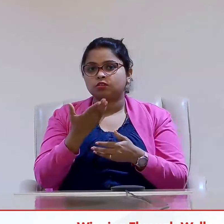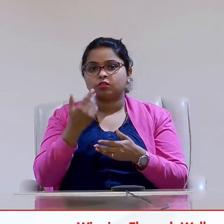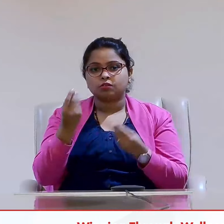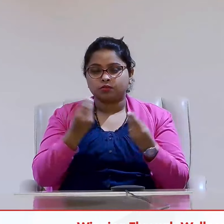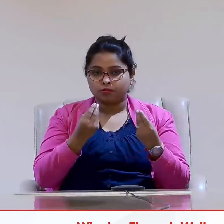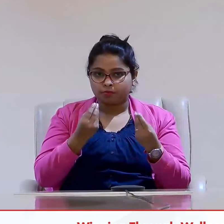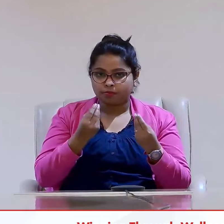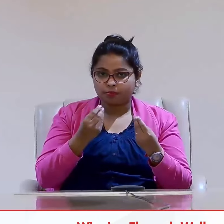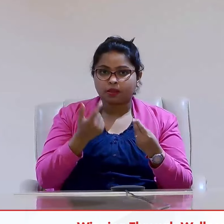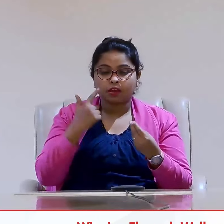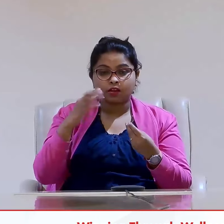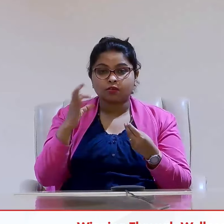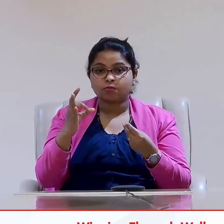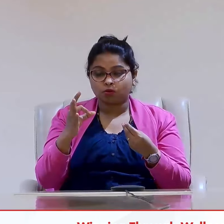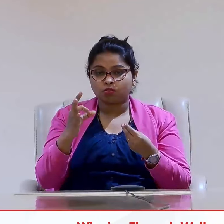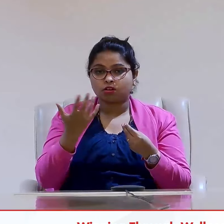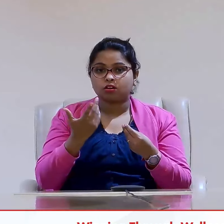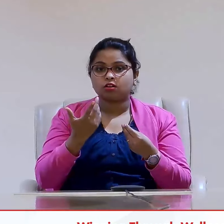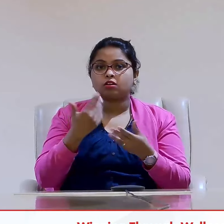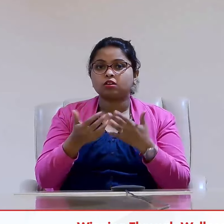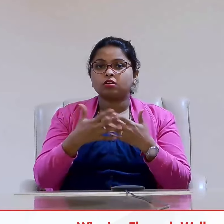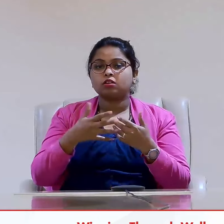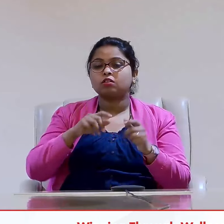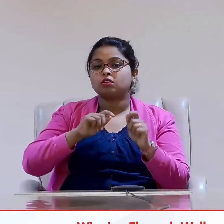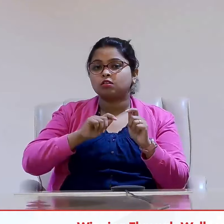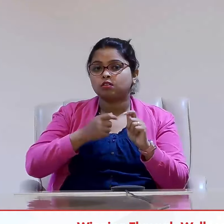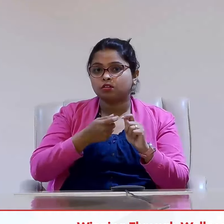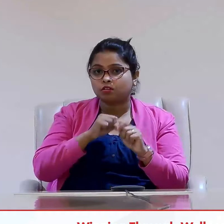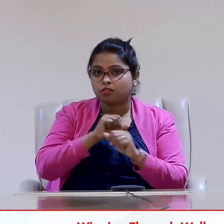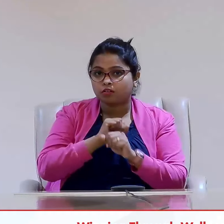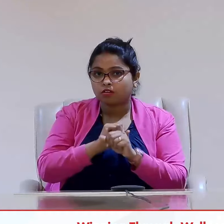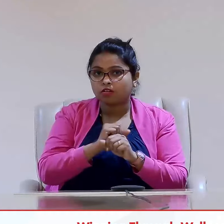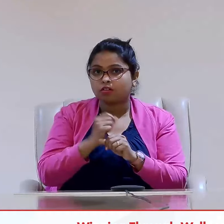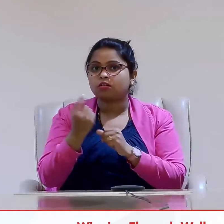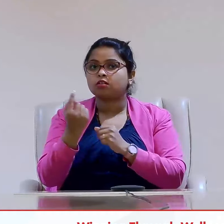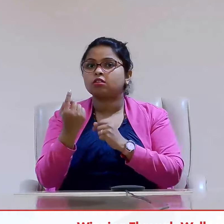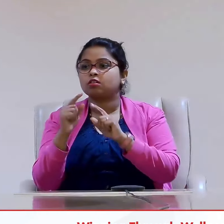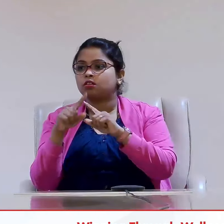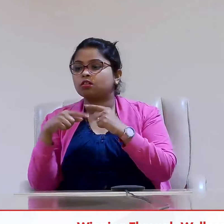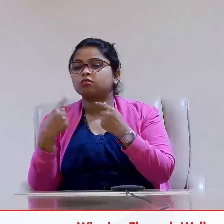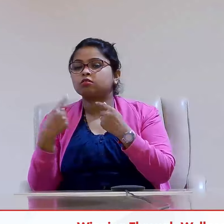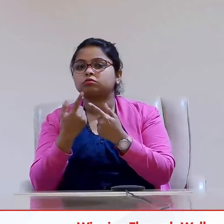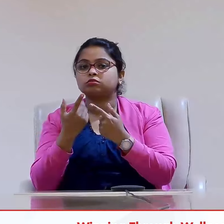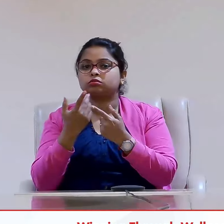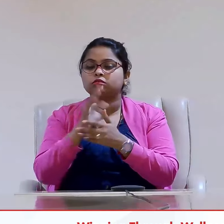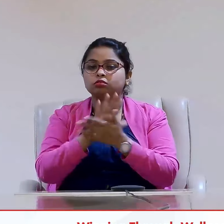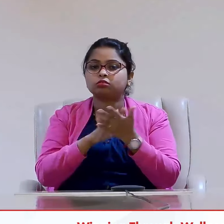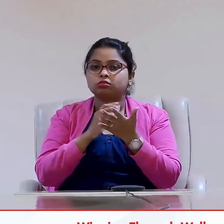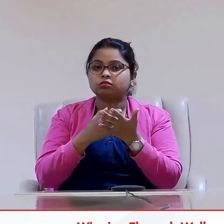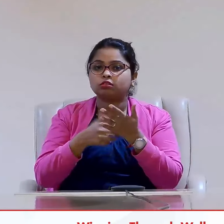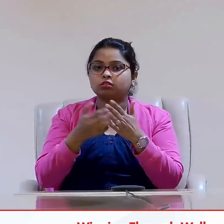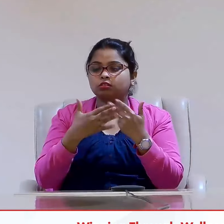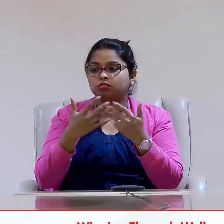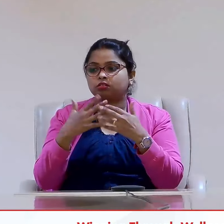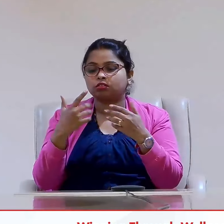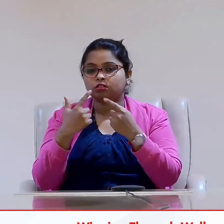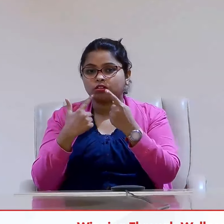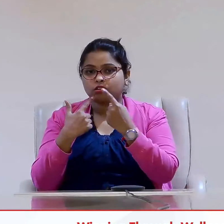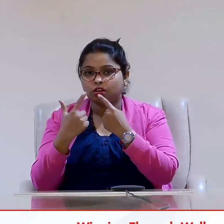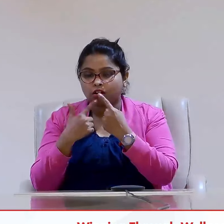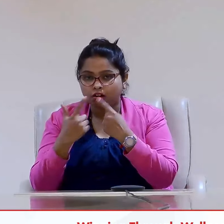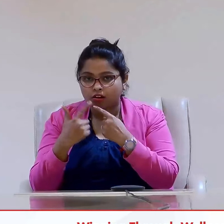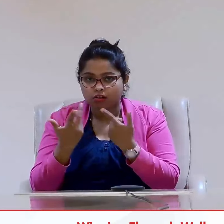think it would be important if there's a mechanism where one can talk. Can the employees talk about, you know, what they are feeling?